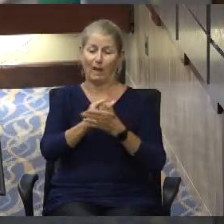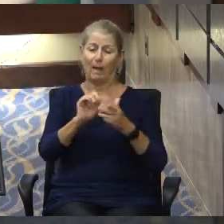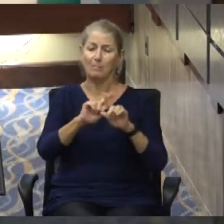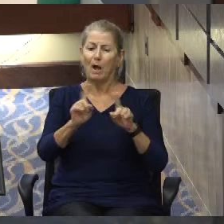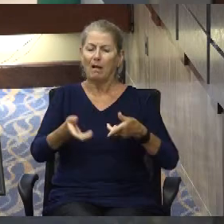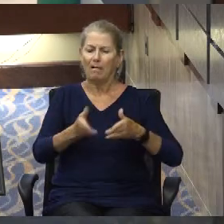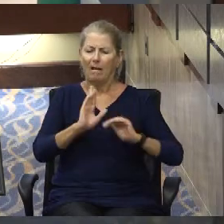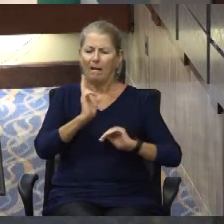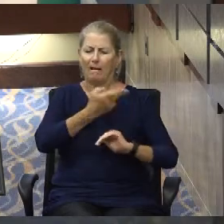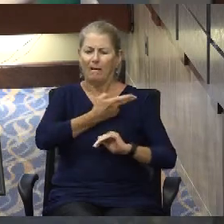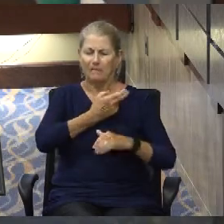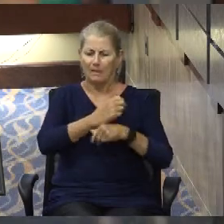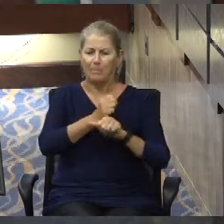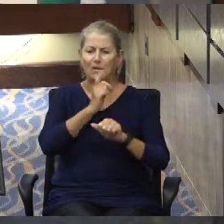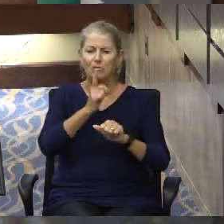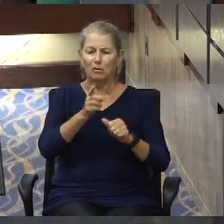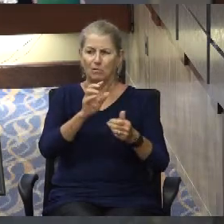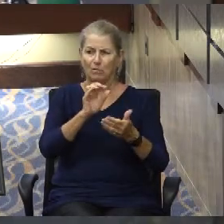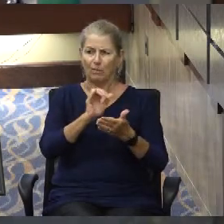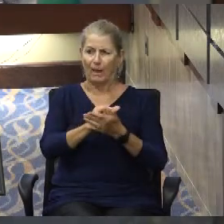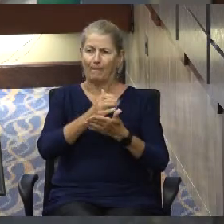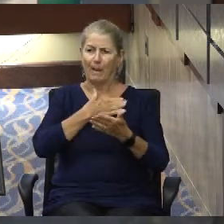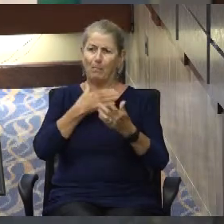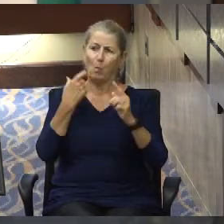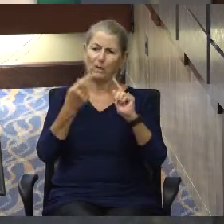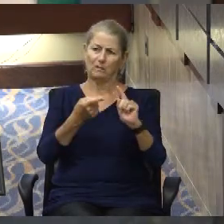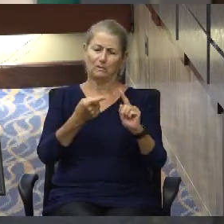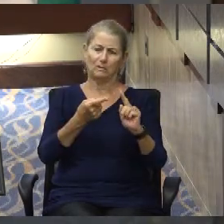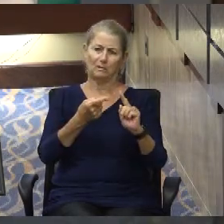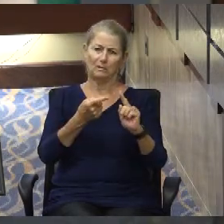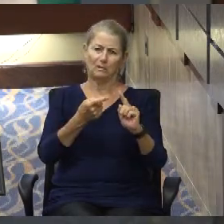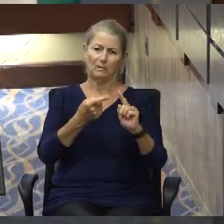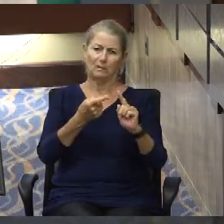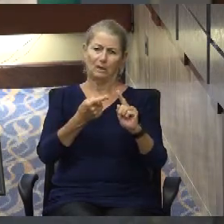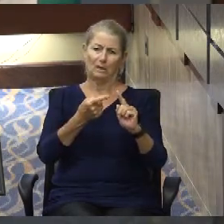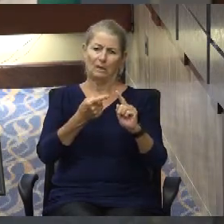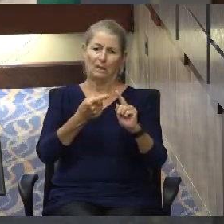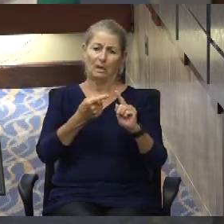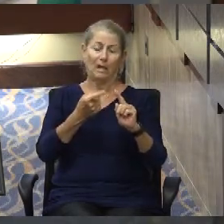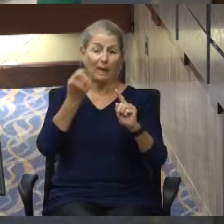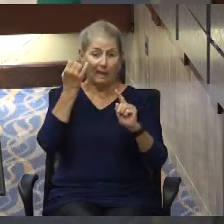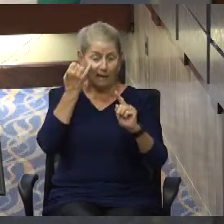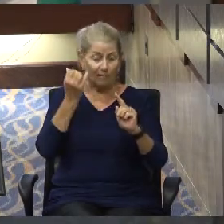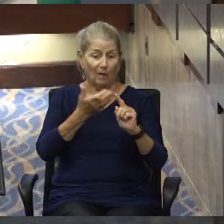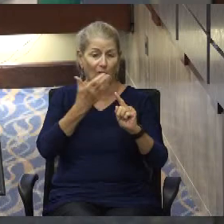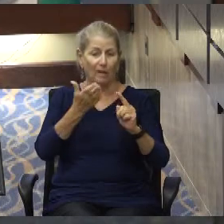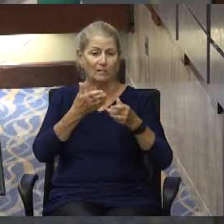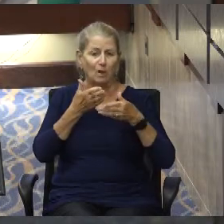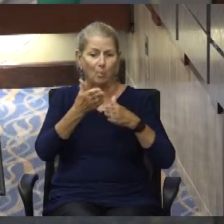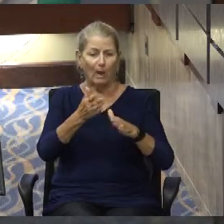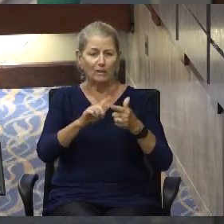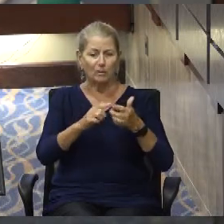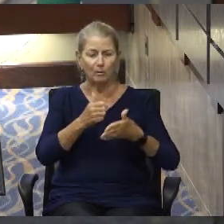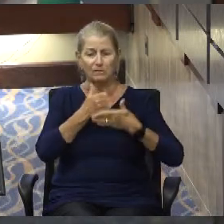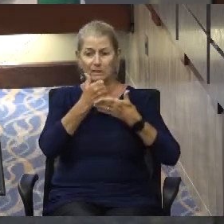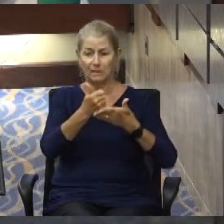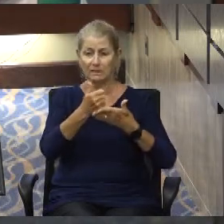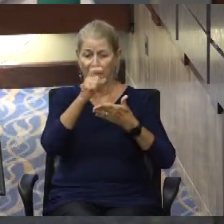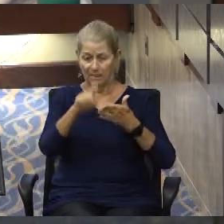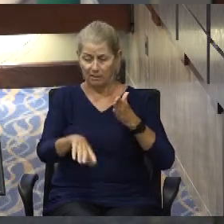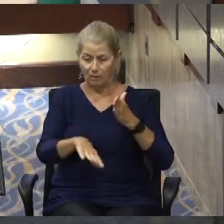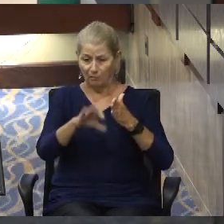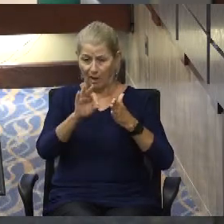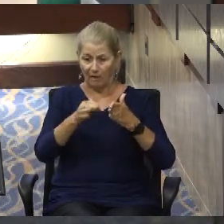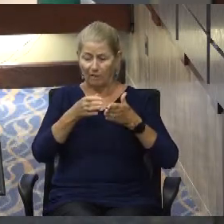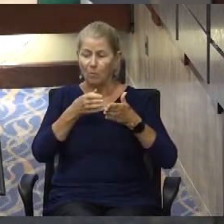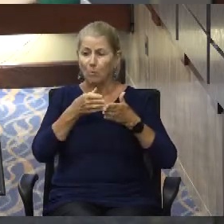us make sure that we're, my whole point, if there are ways to assist, we need to find those and do those. If